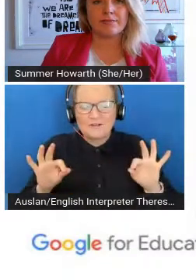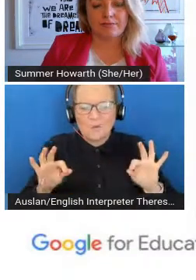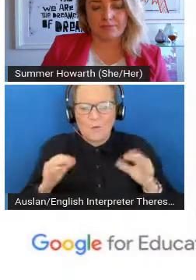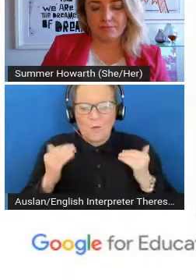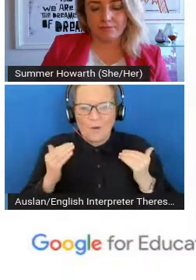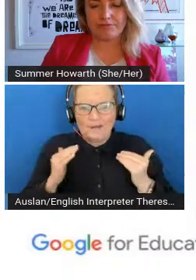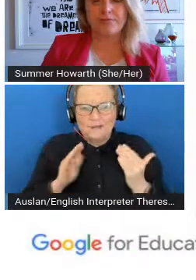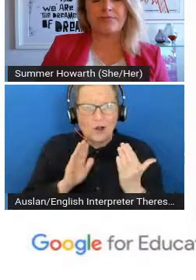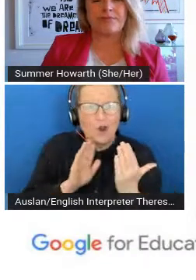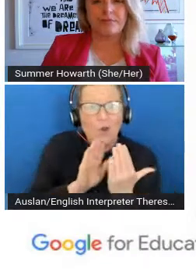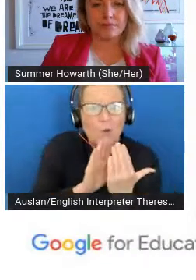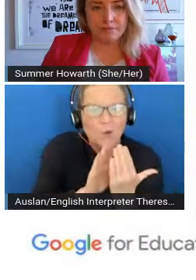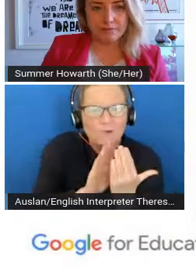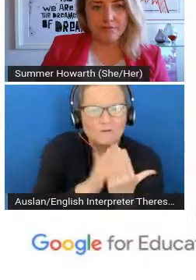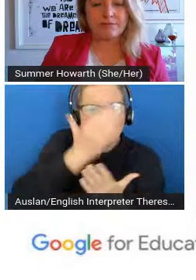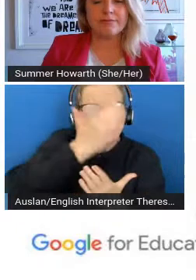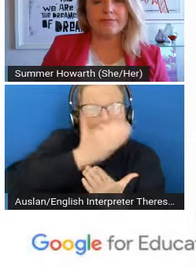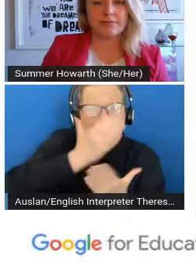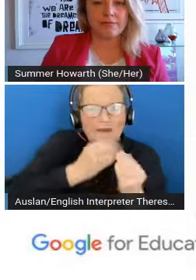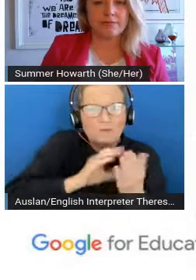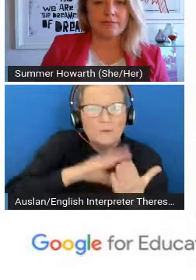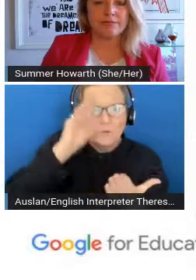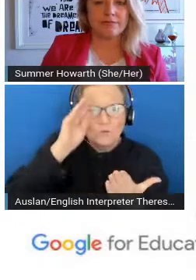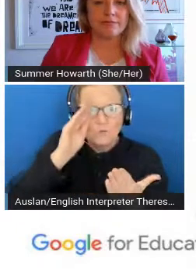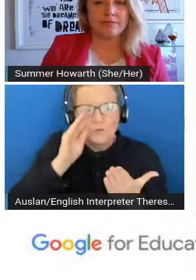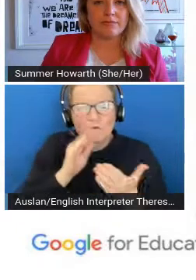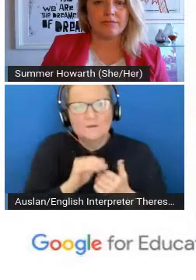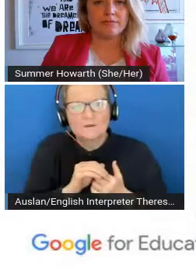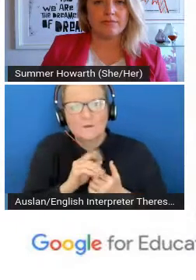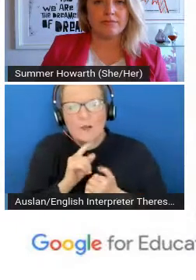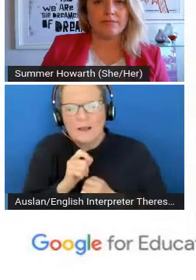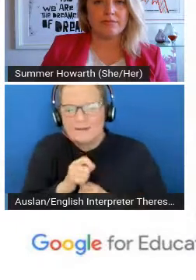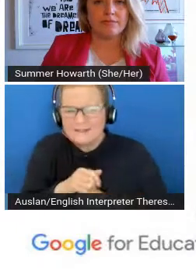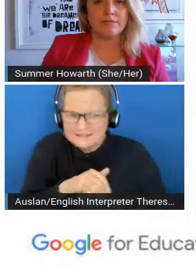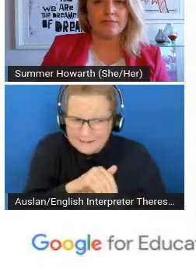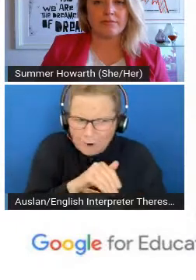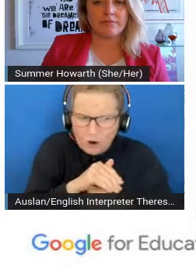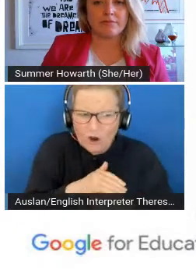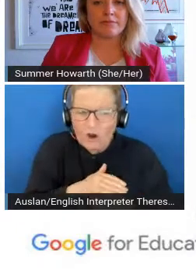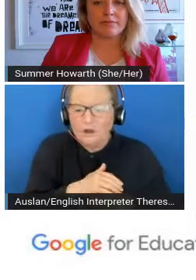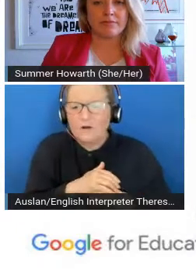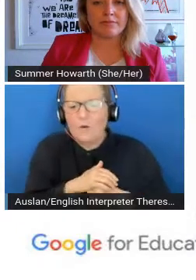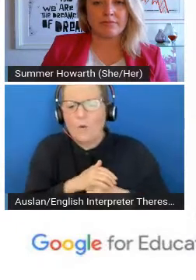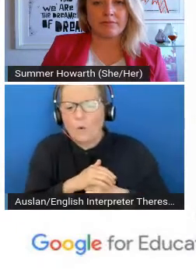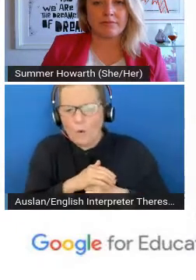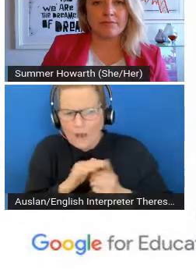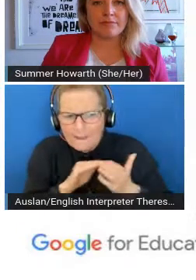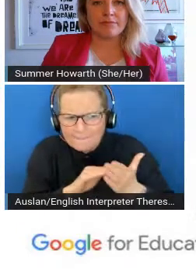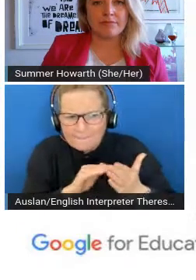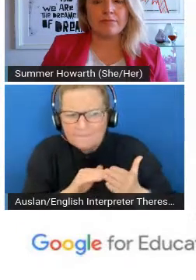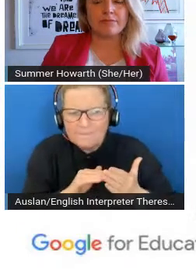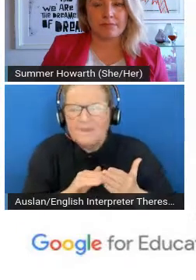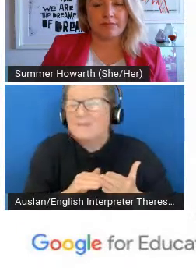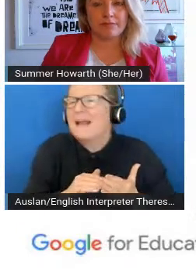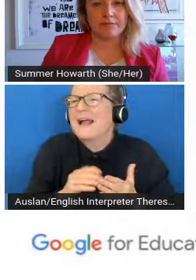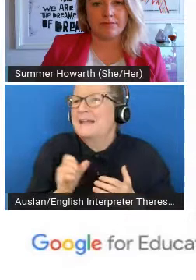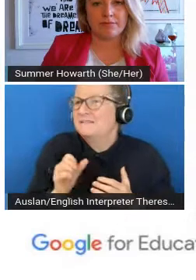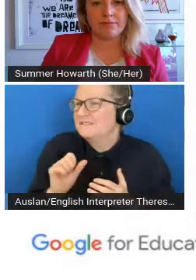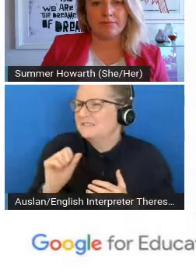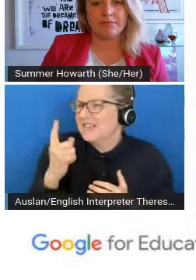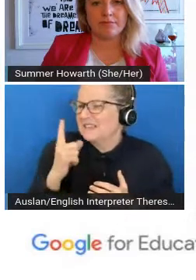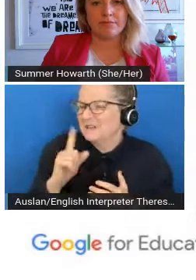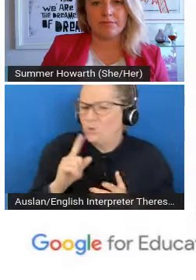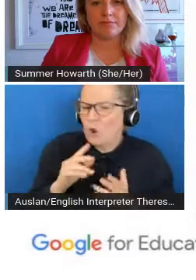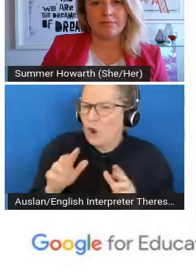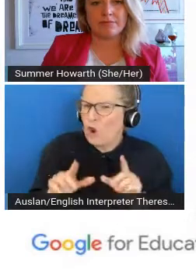students, so that we can help them, kind of nudge them, and they say, "Oh, I didn't quite understand what we're going to learn. Can you help me with